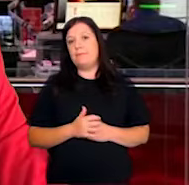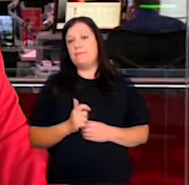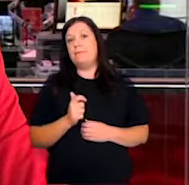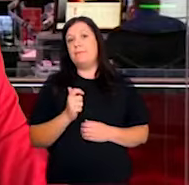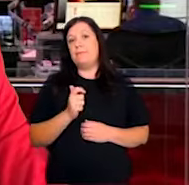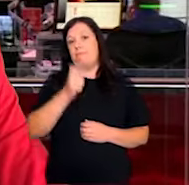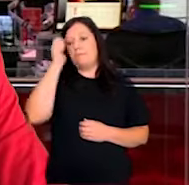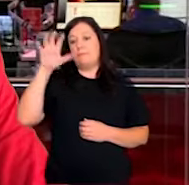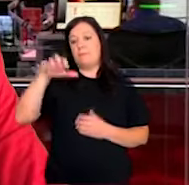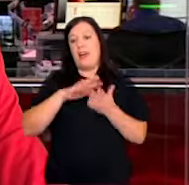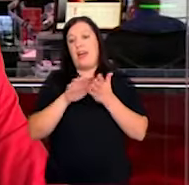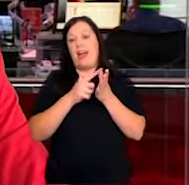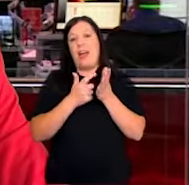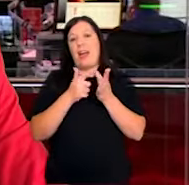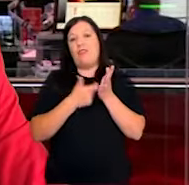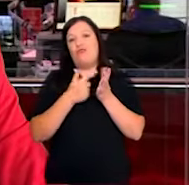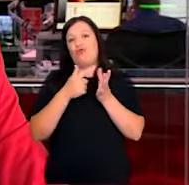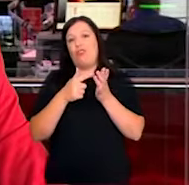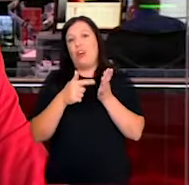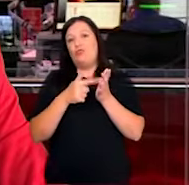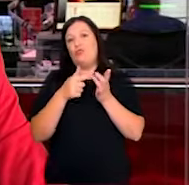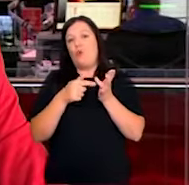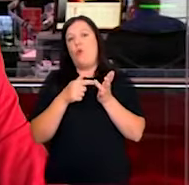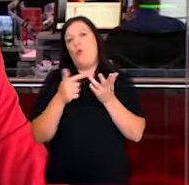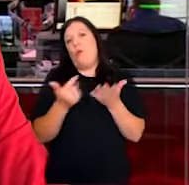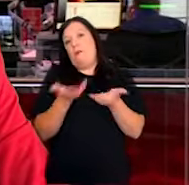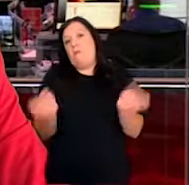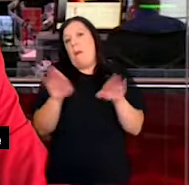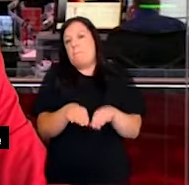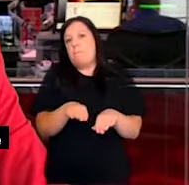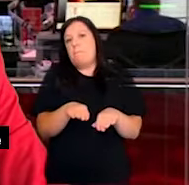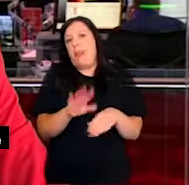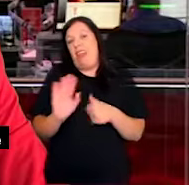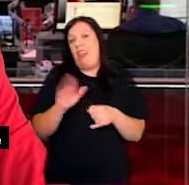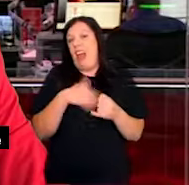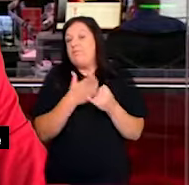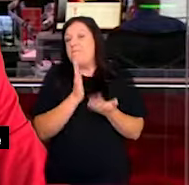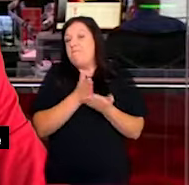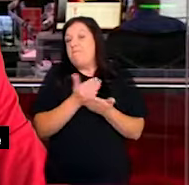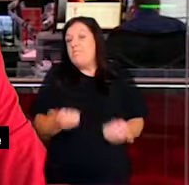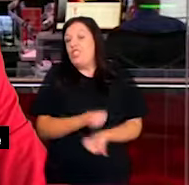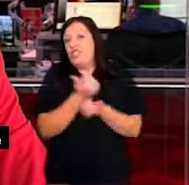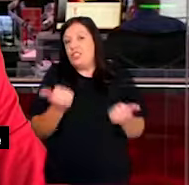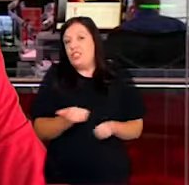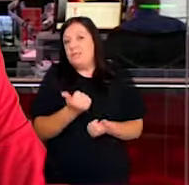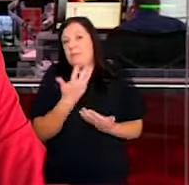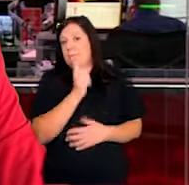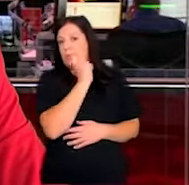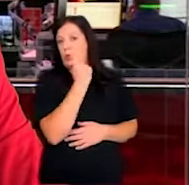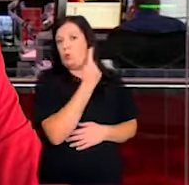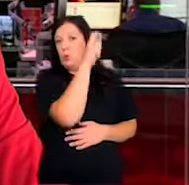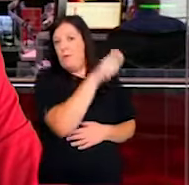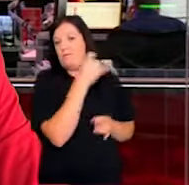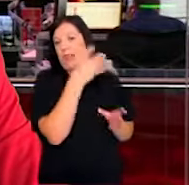salon Hair Ratio closes its doors for good. Over to one of its most famous clientele, Sir